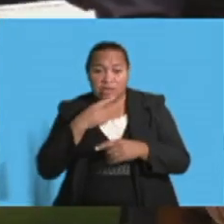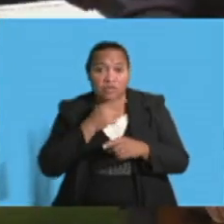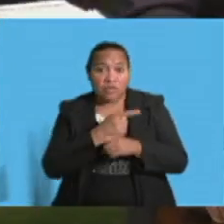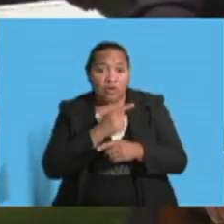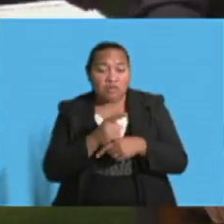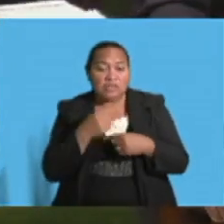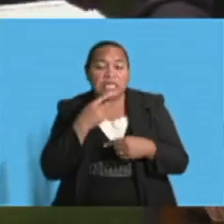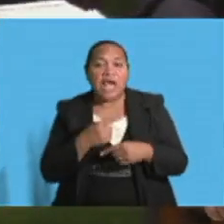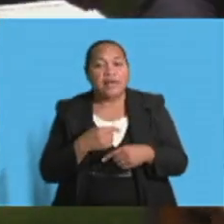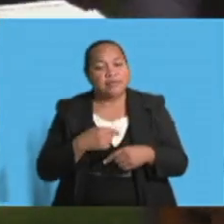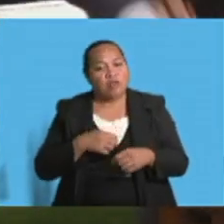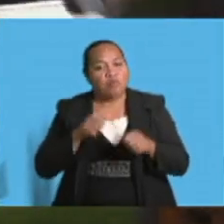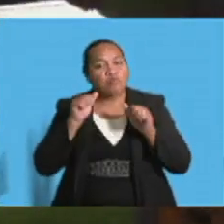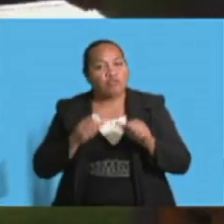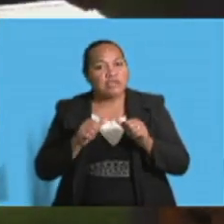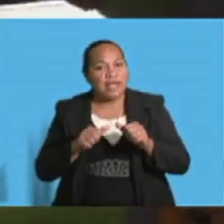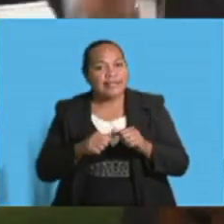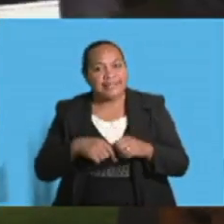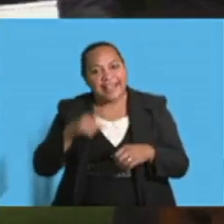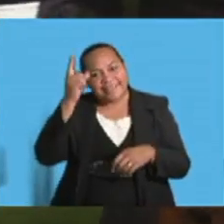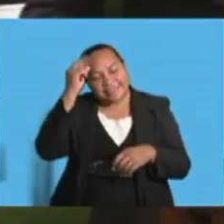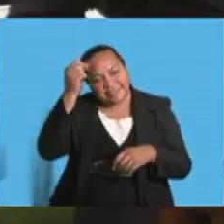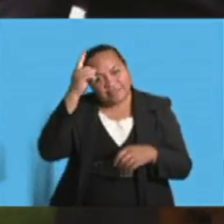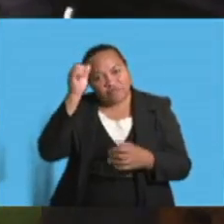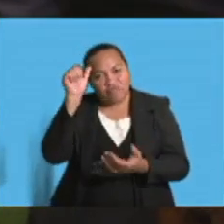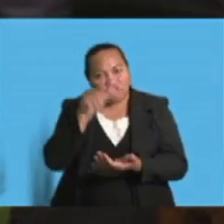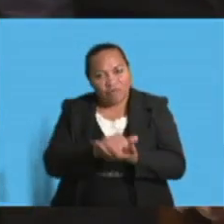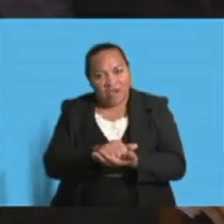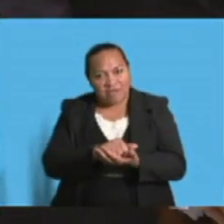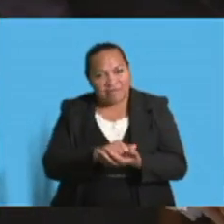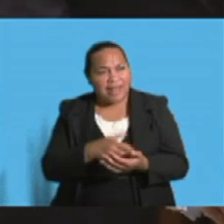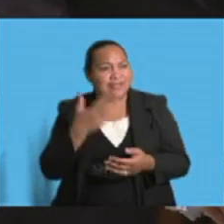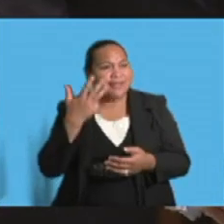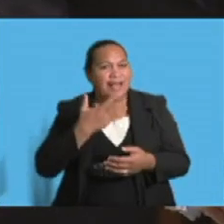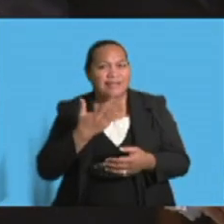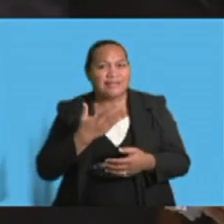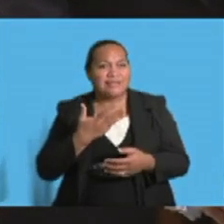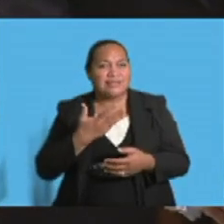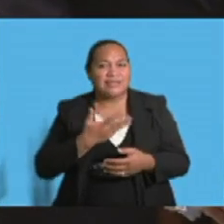indigenous rights. They said that indigenous rights were protected in the